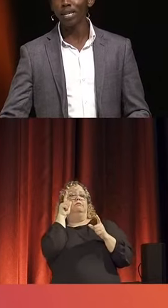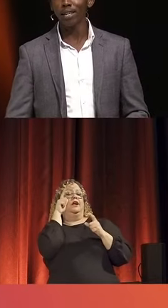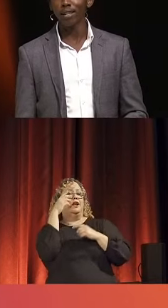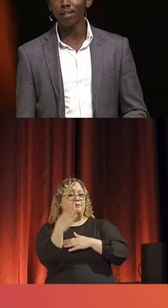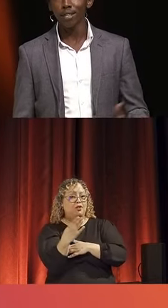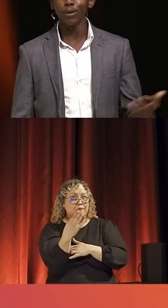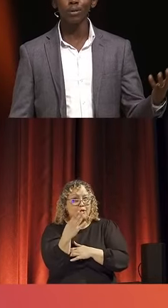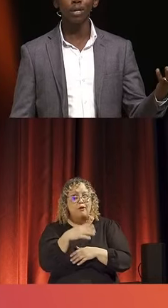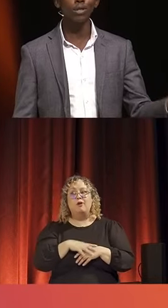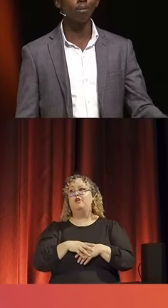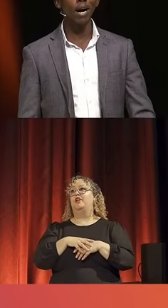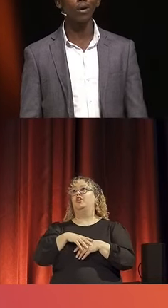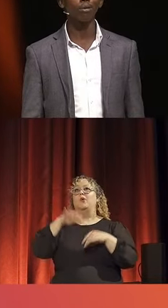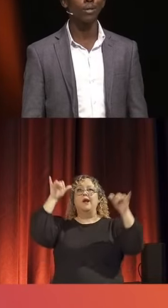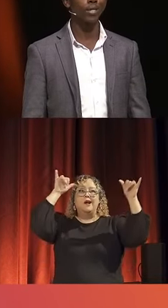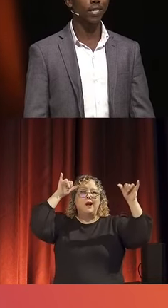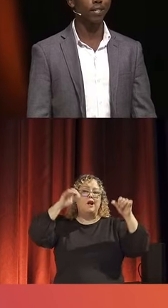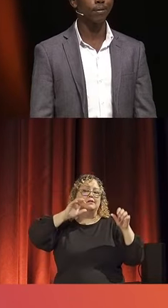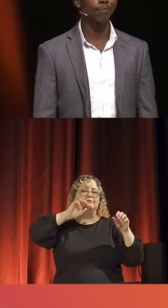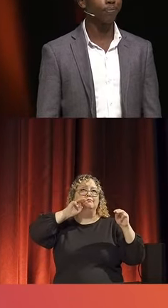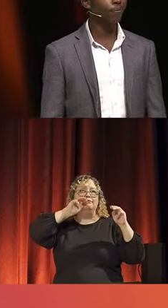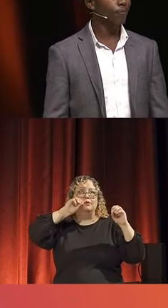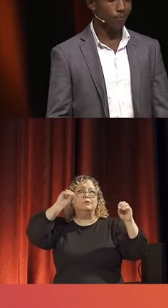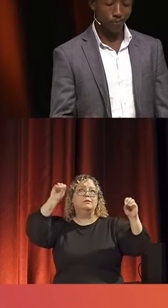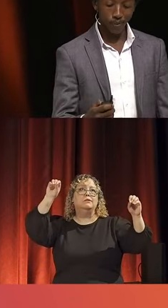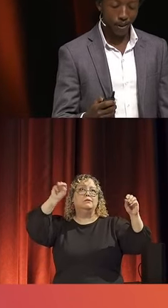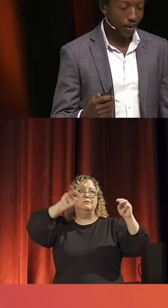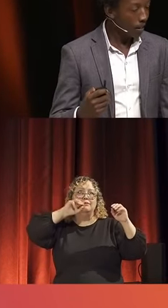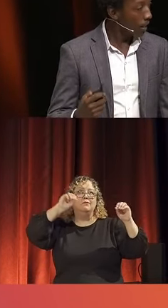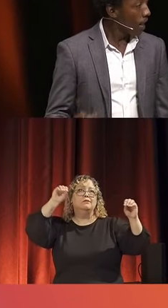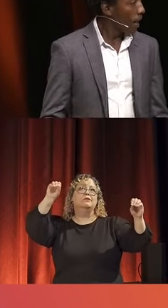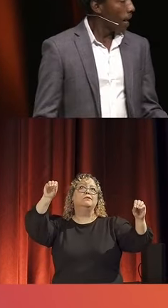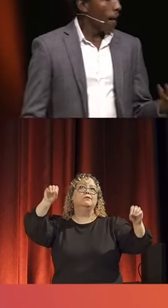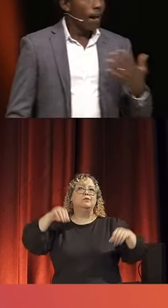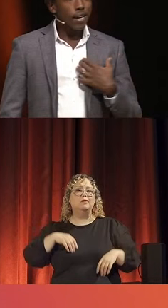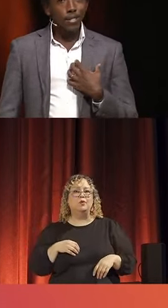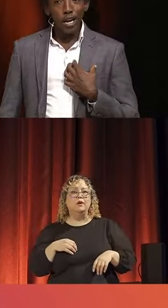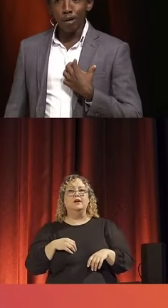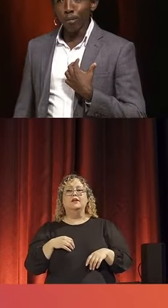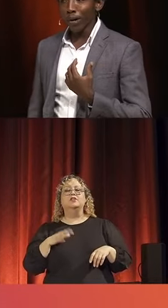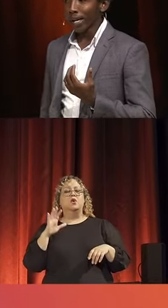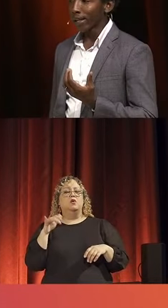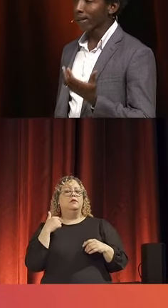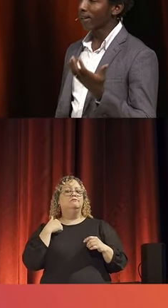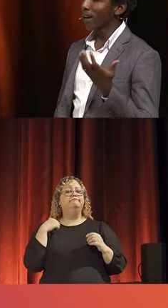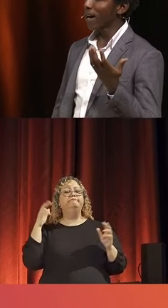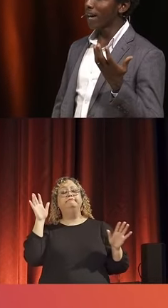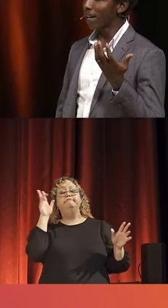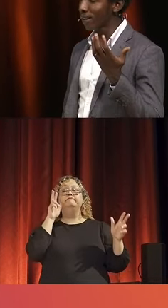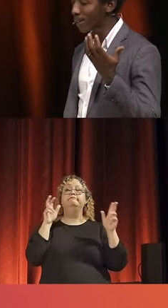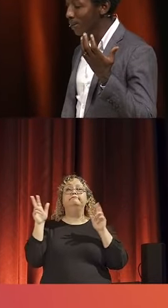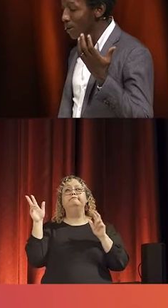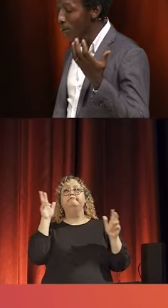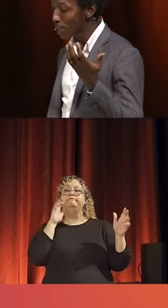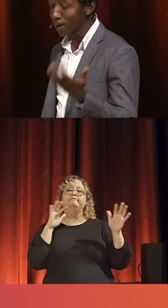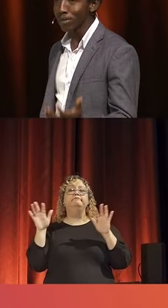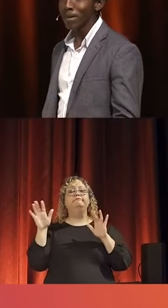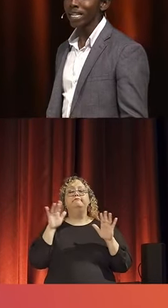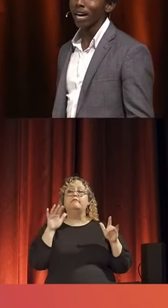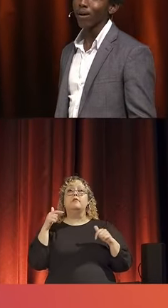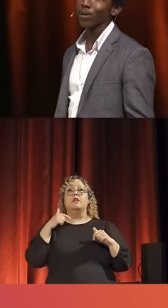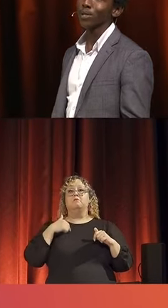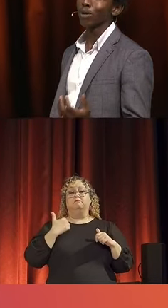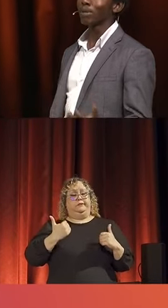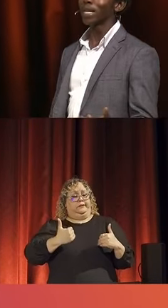and sheep bleating. That was our background music. As a young boy, I spent